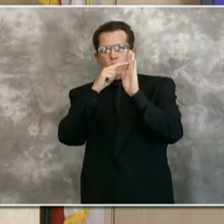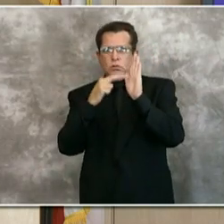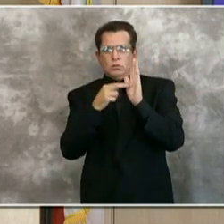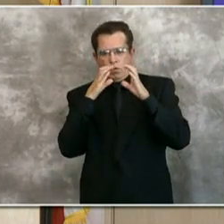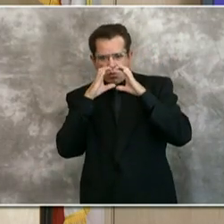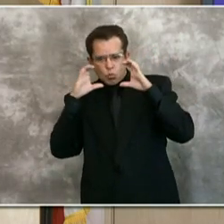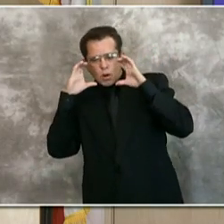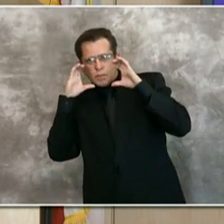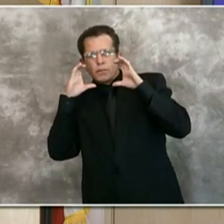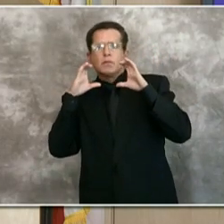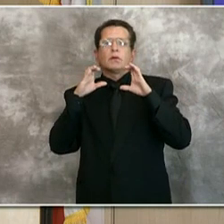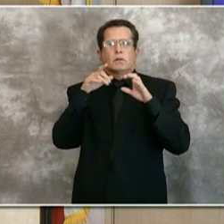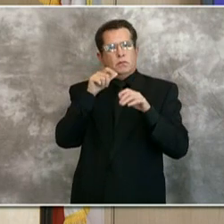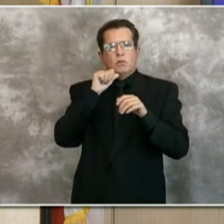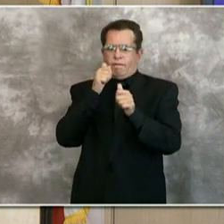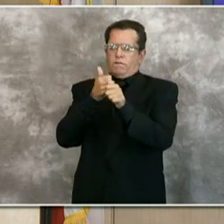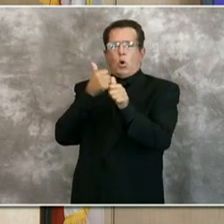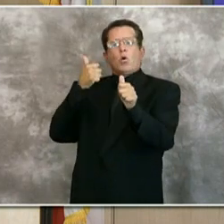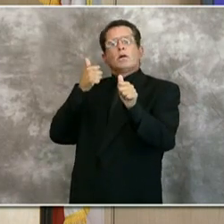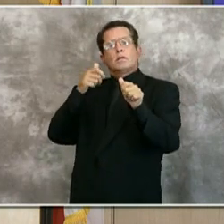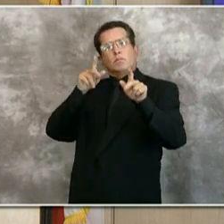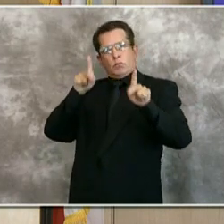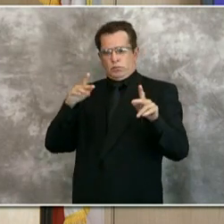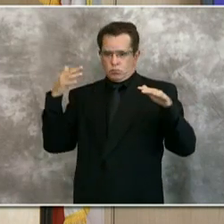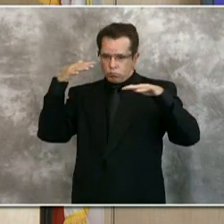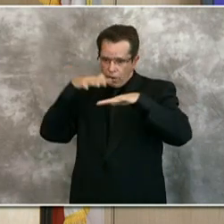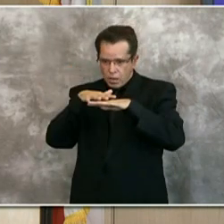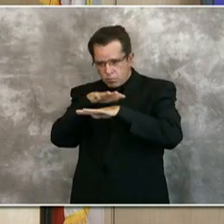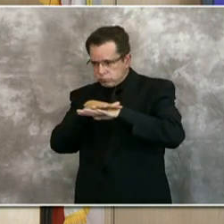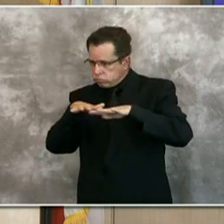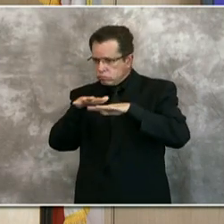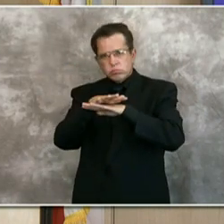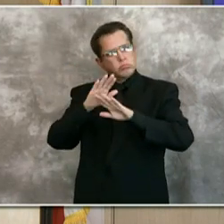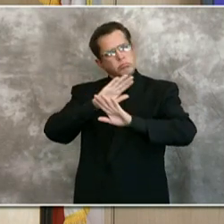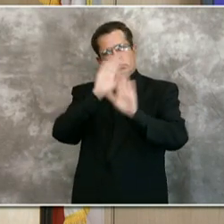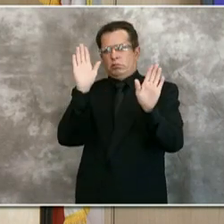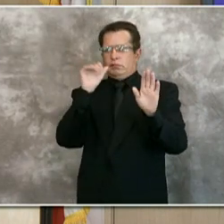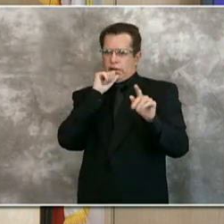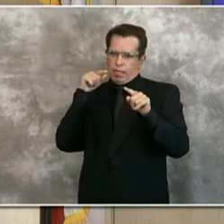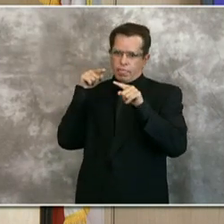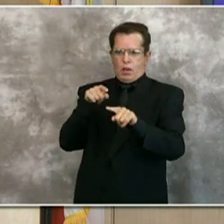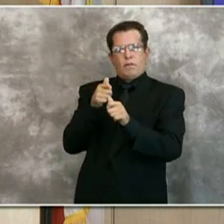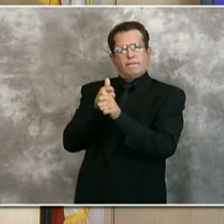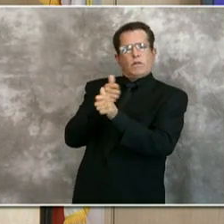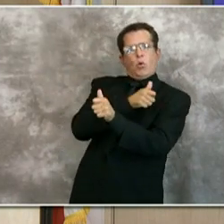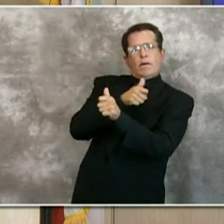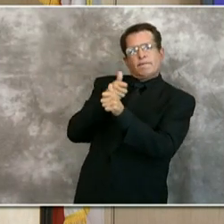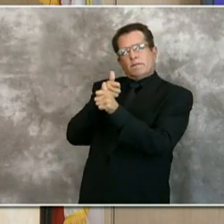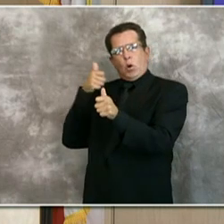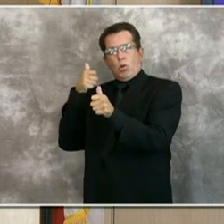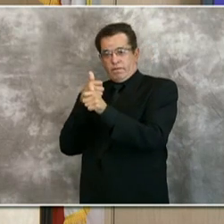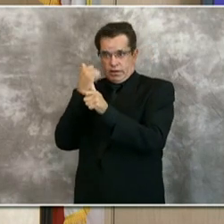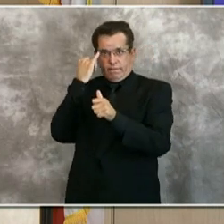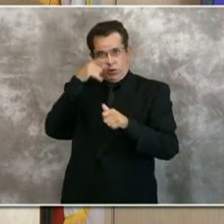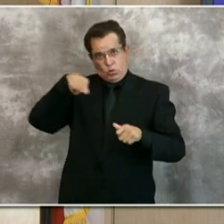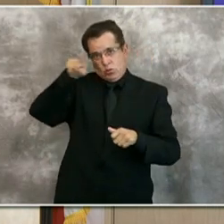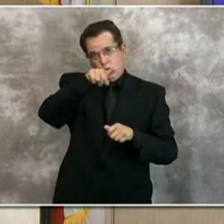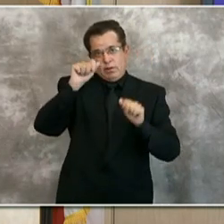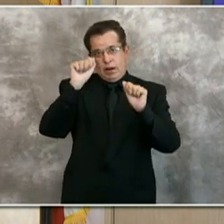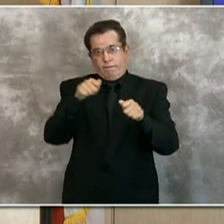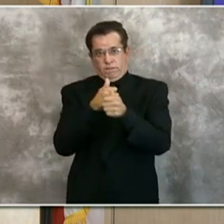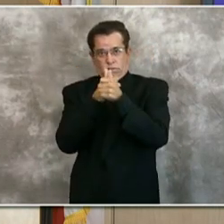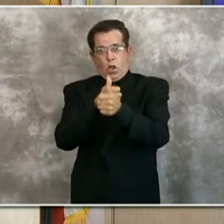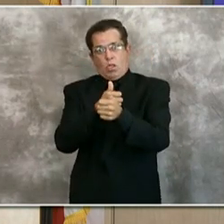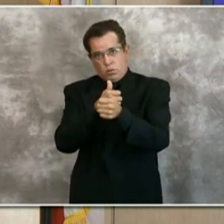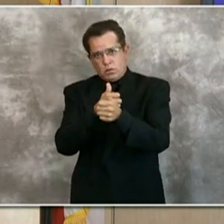avoiding large, particularly indoor crowds, physical distancing from non-household members, these are the things that if we can come together and do as a